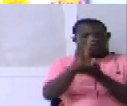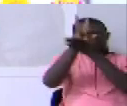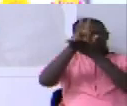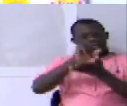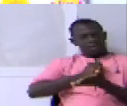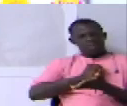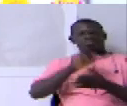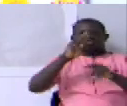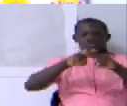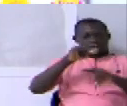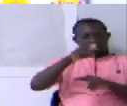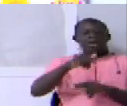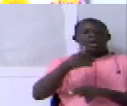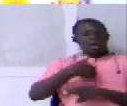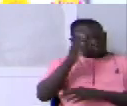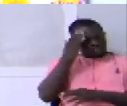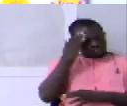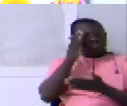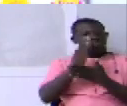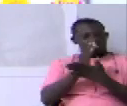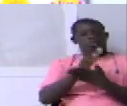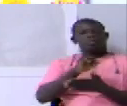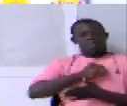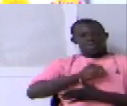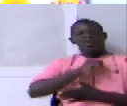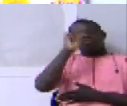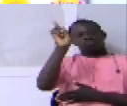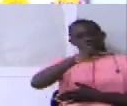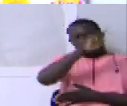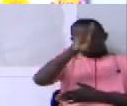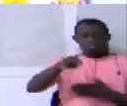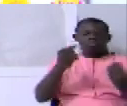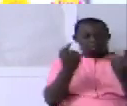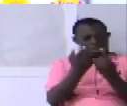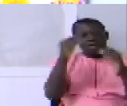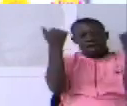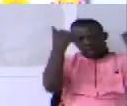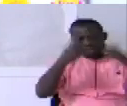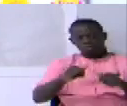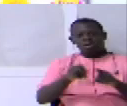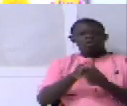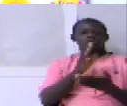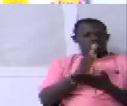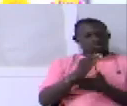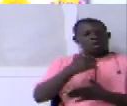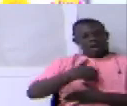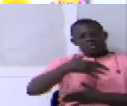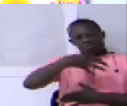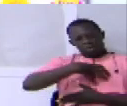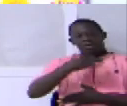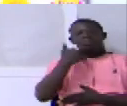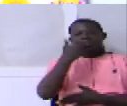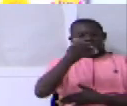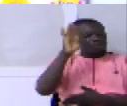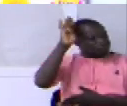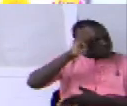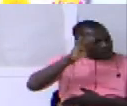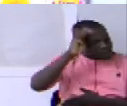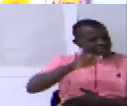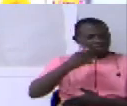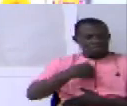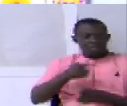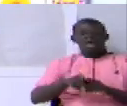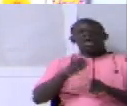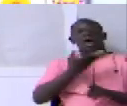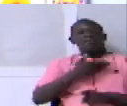and definitely I deserve forgiveness, and I want people to forgive me. So I have to come here and say